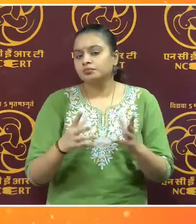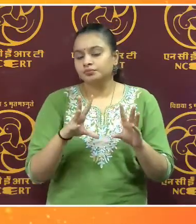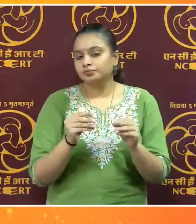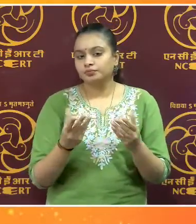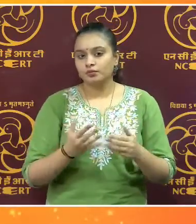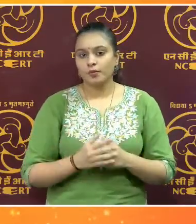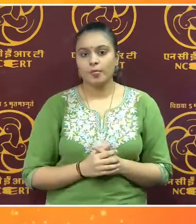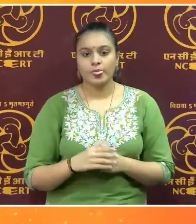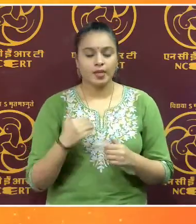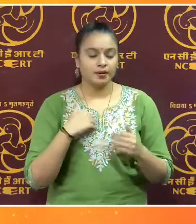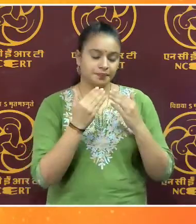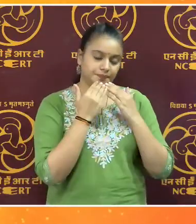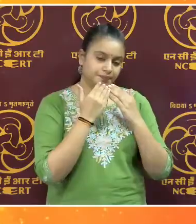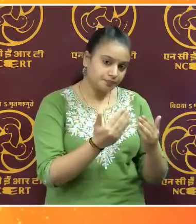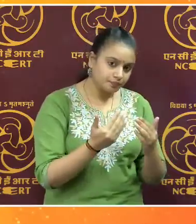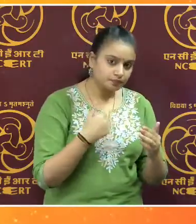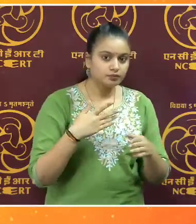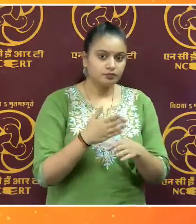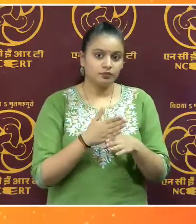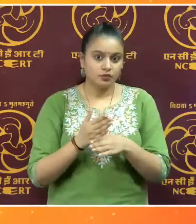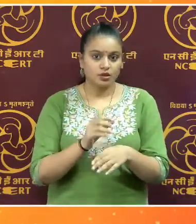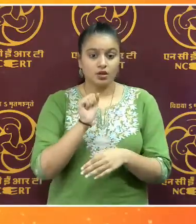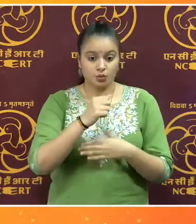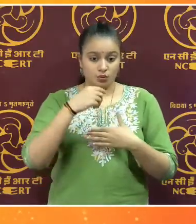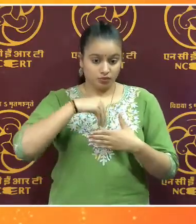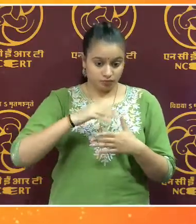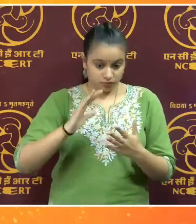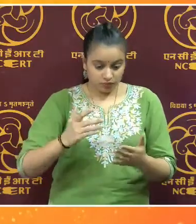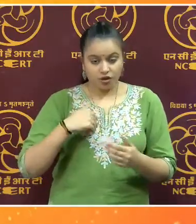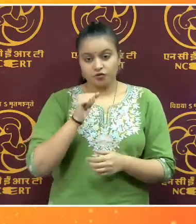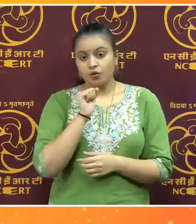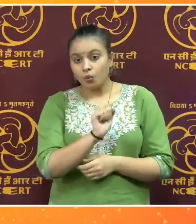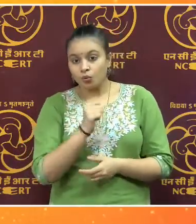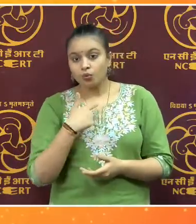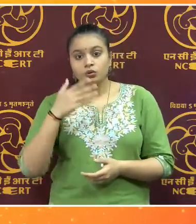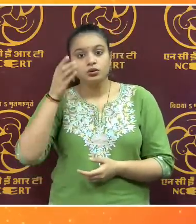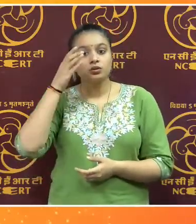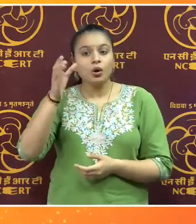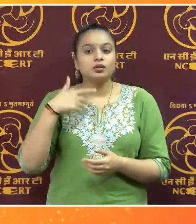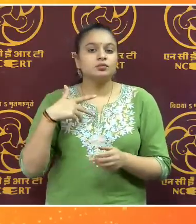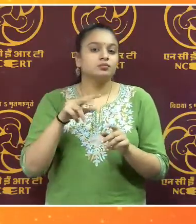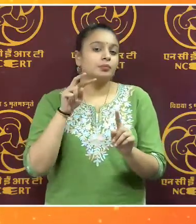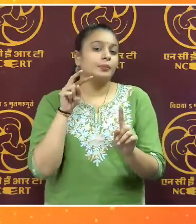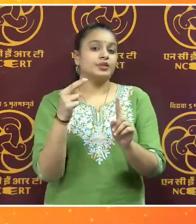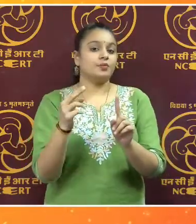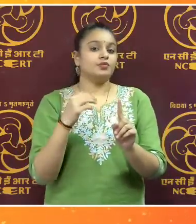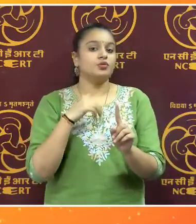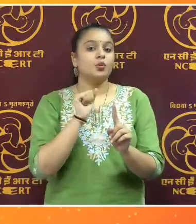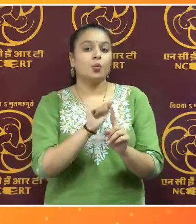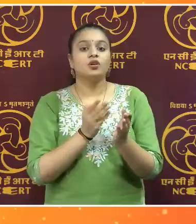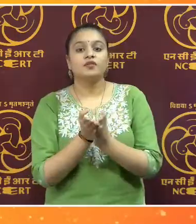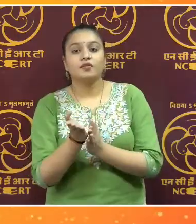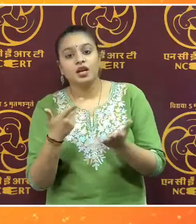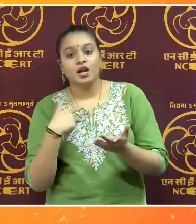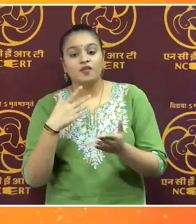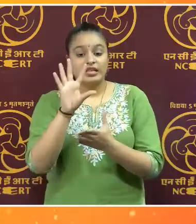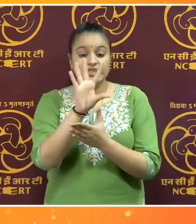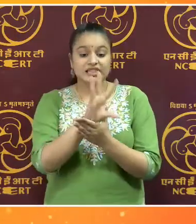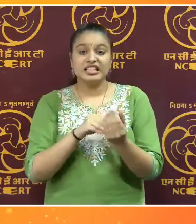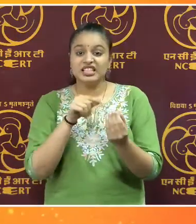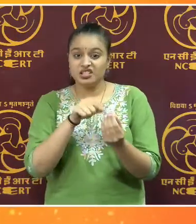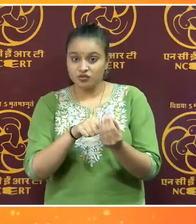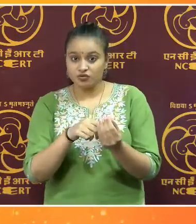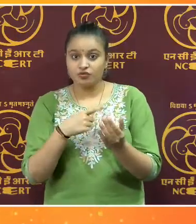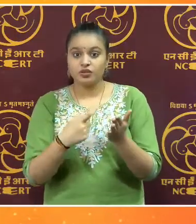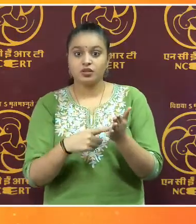Okay. Thank you, Deepak ji, for sharing your insight that how you have this conception of the idea of thief, right, or